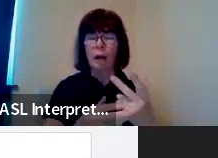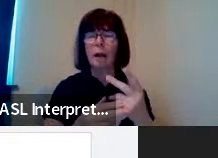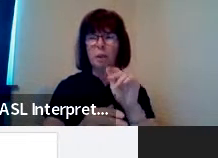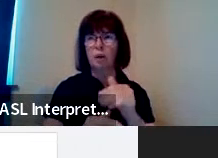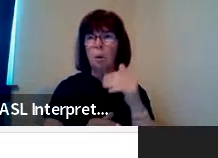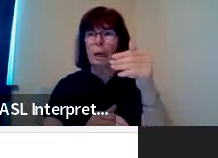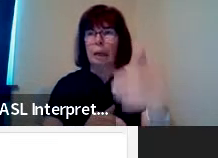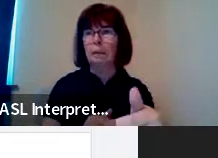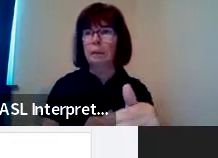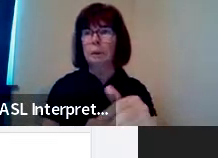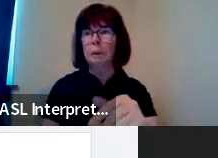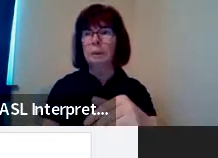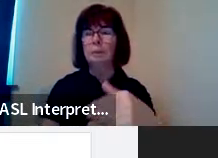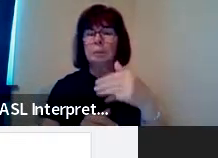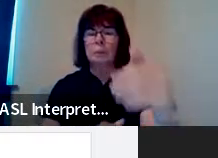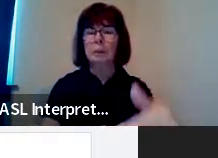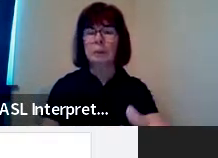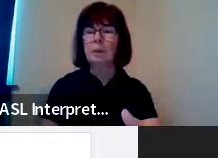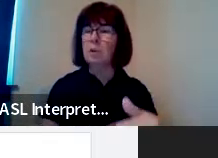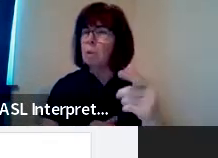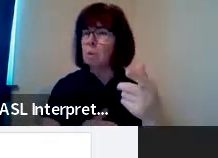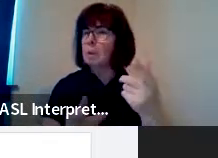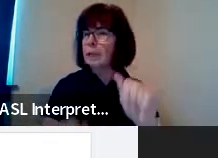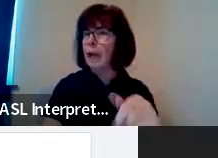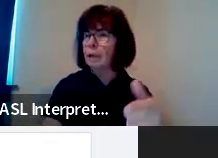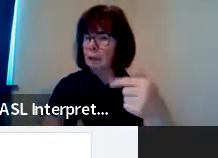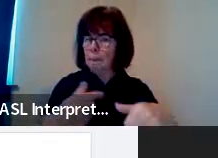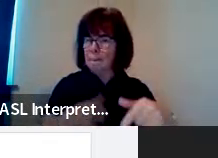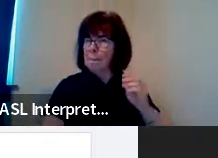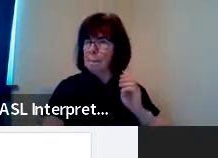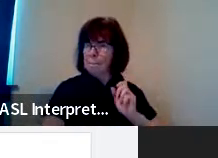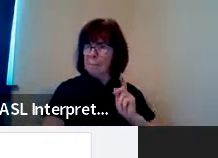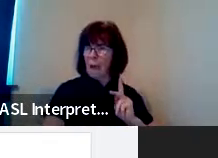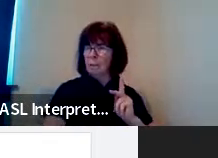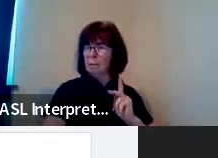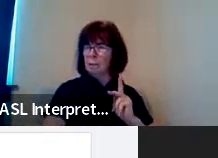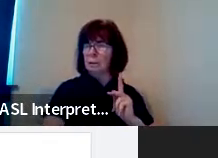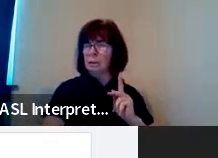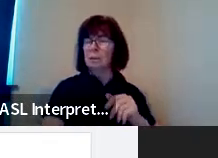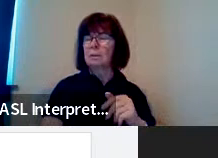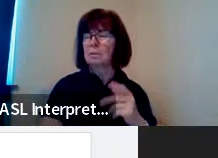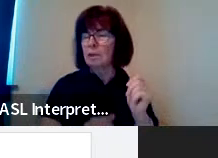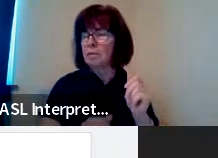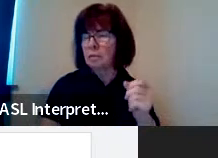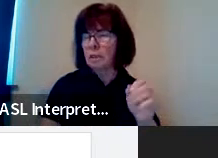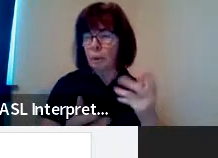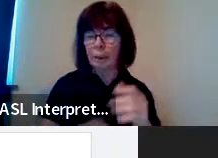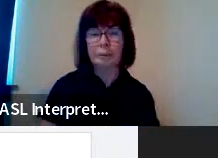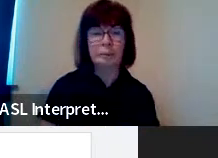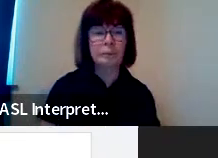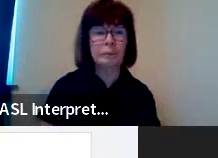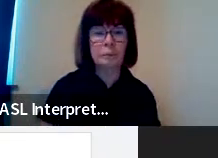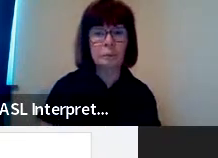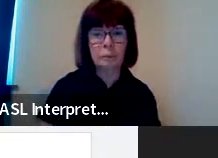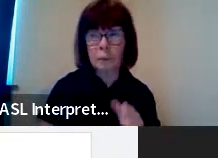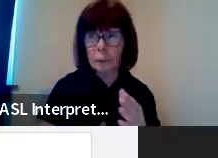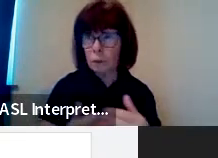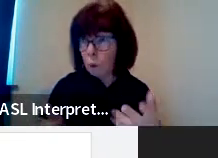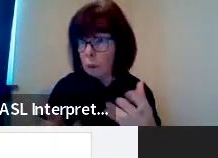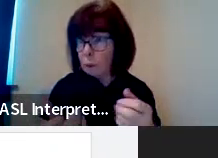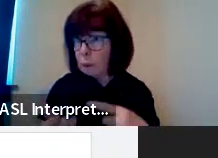one for now. We can always come back to if you wanna come off mute and ask to go back if there's something you wanna